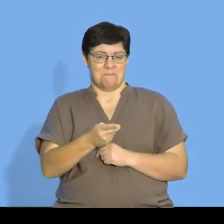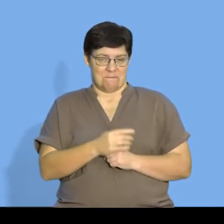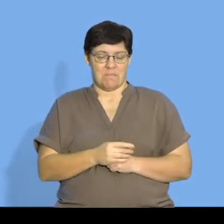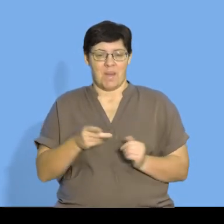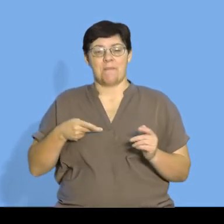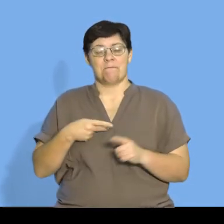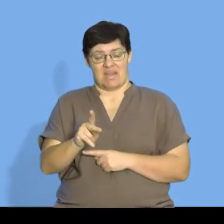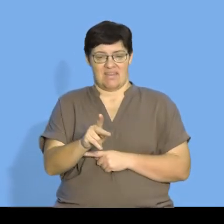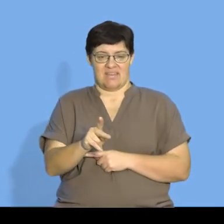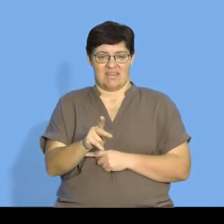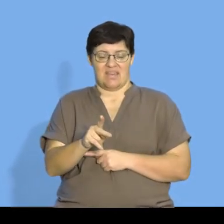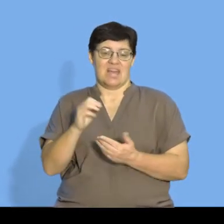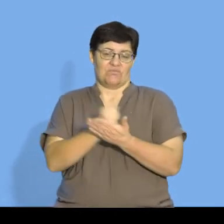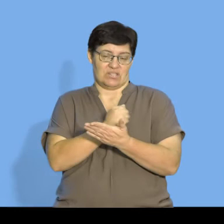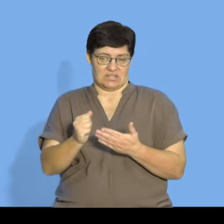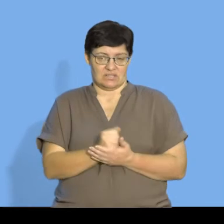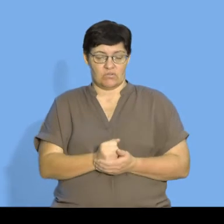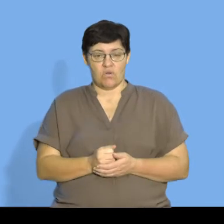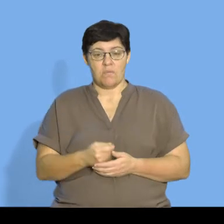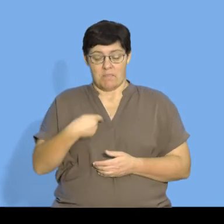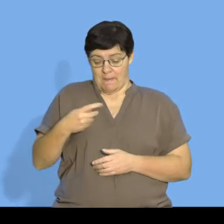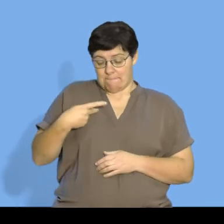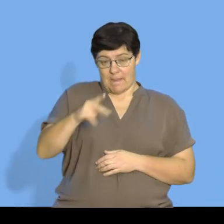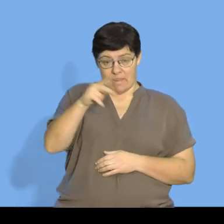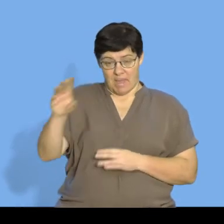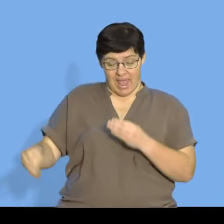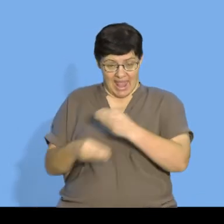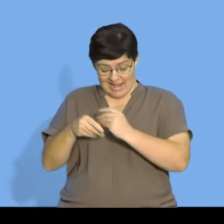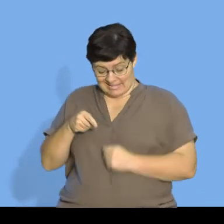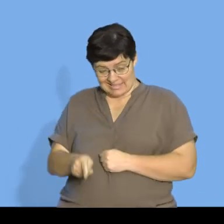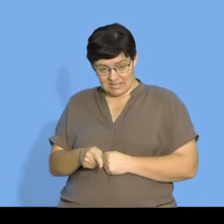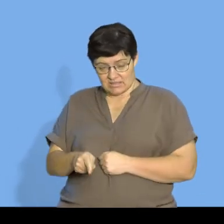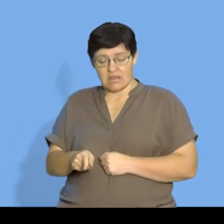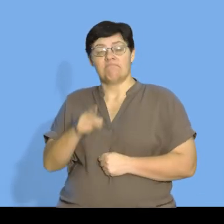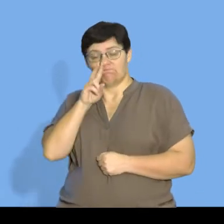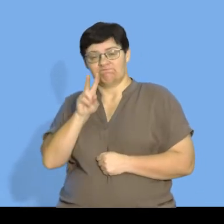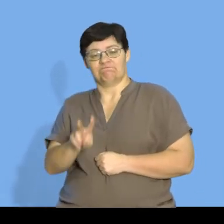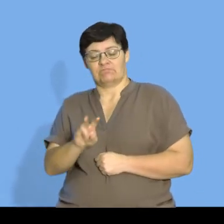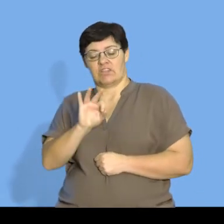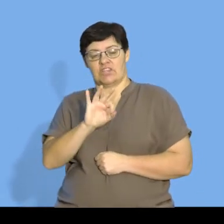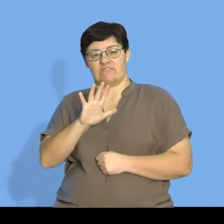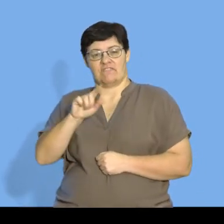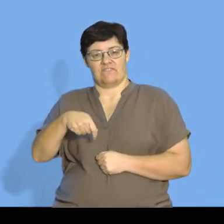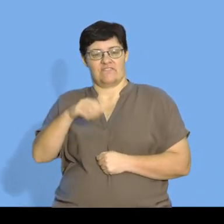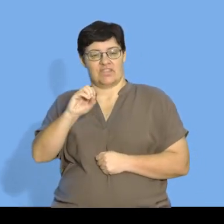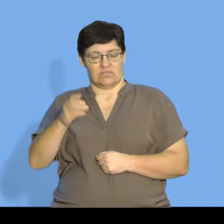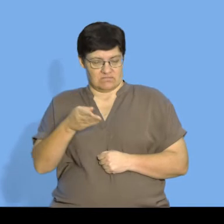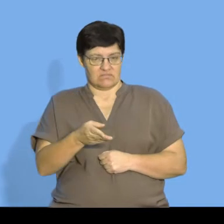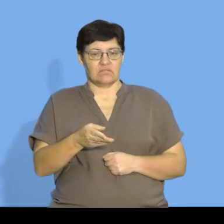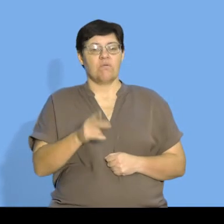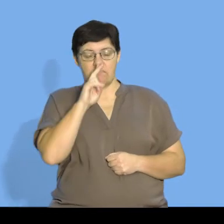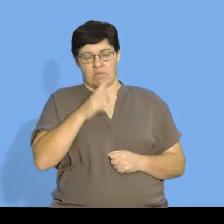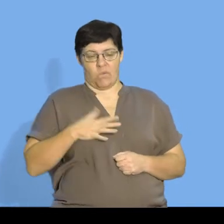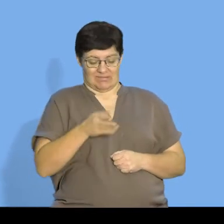therefore, when you slot in your payments to your creditors, you can clearly see that that is the 35,000 rand that you